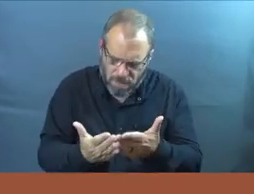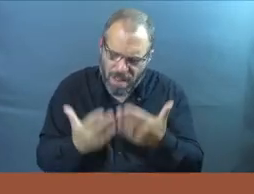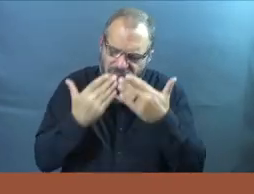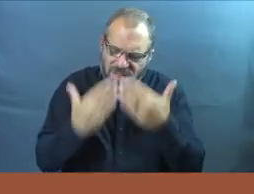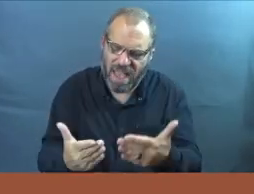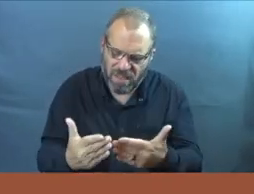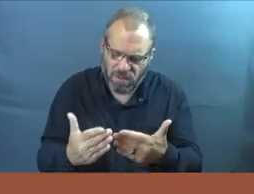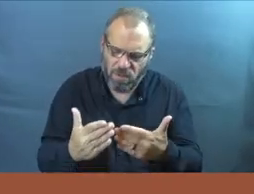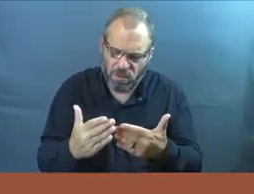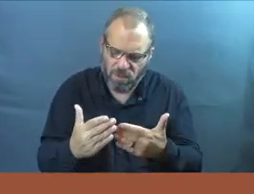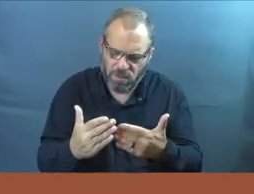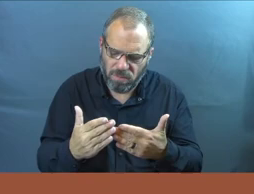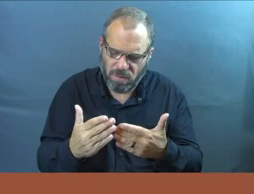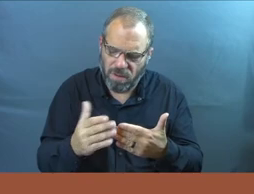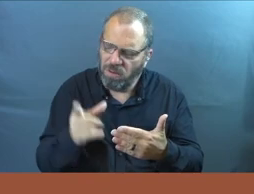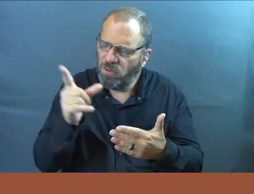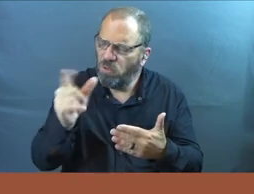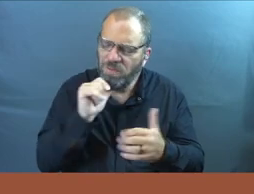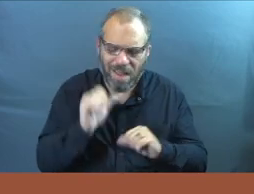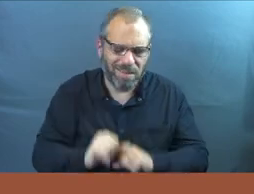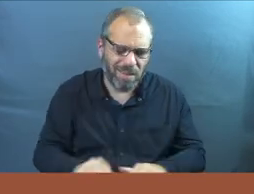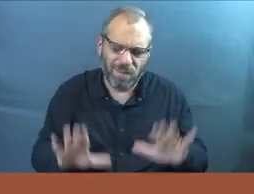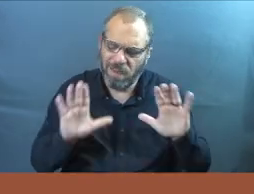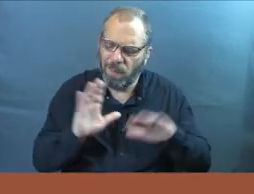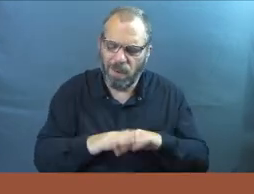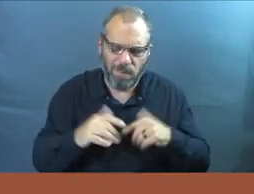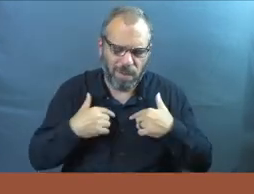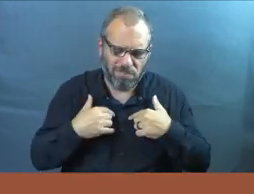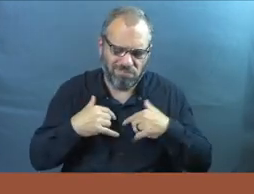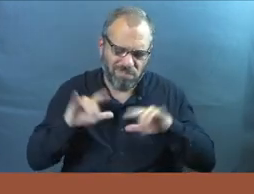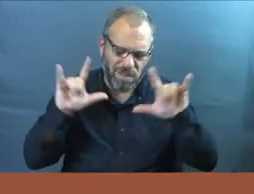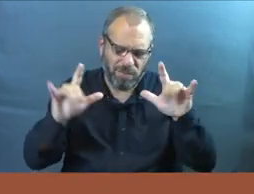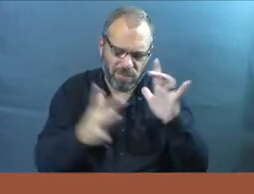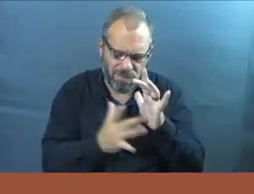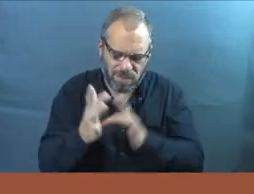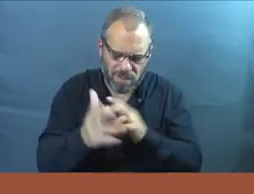for not giving up on us. We love you. In Christ's name, amen.